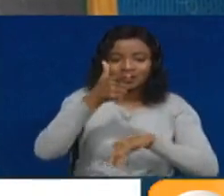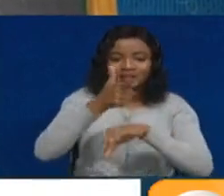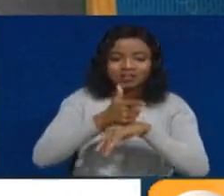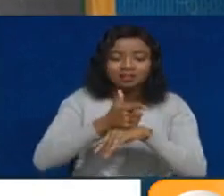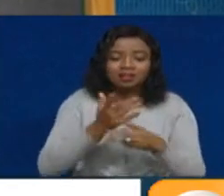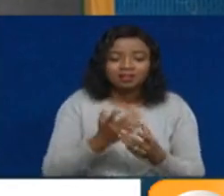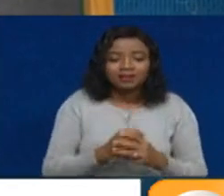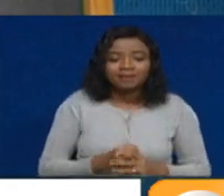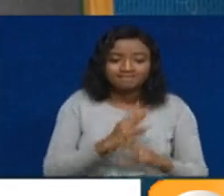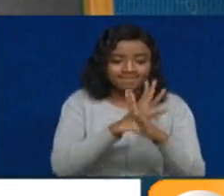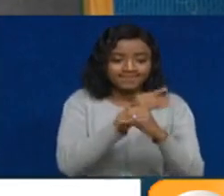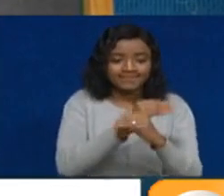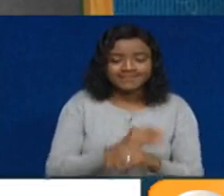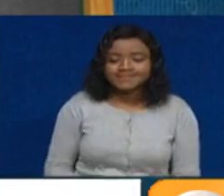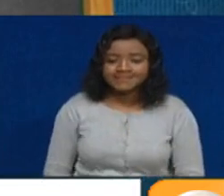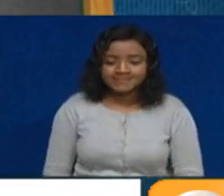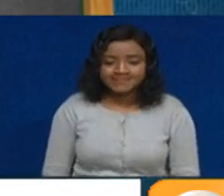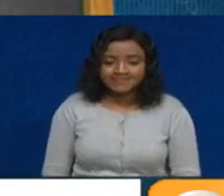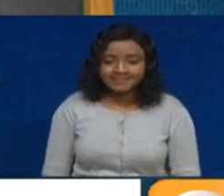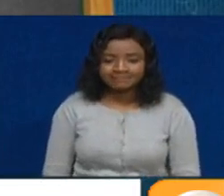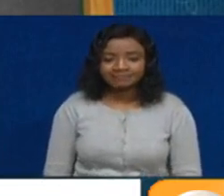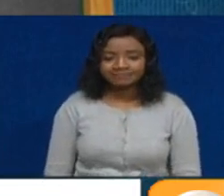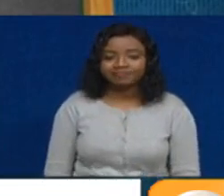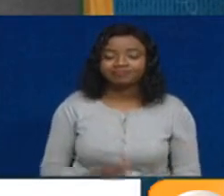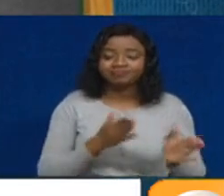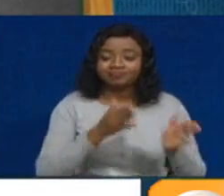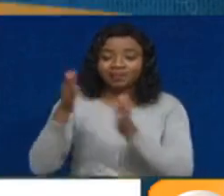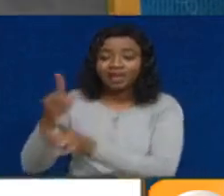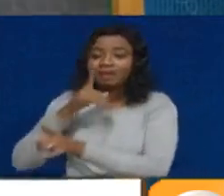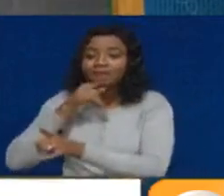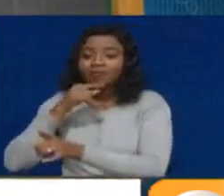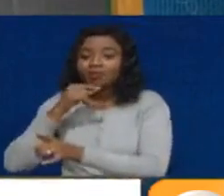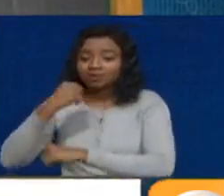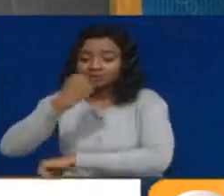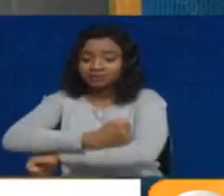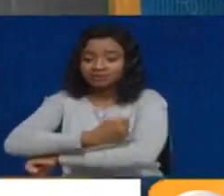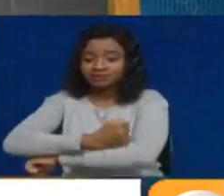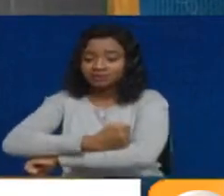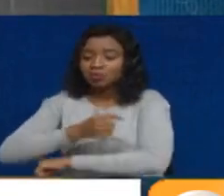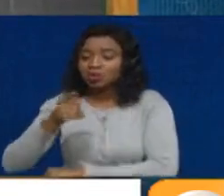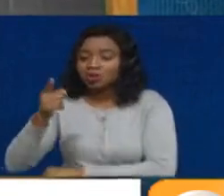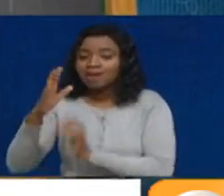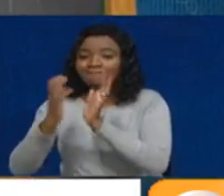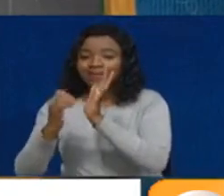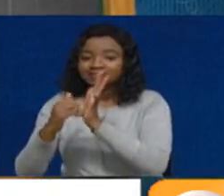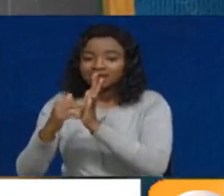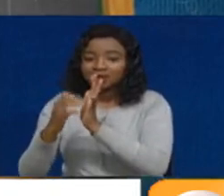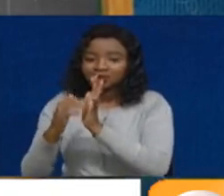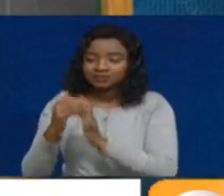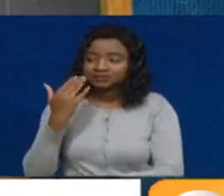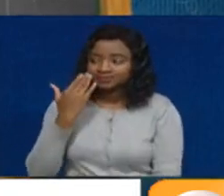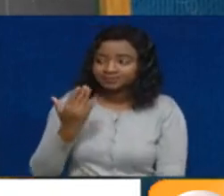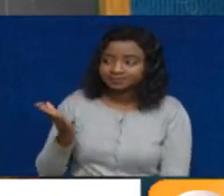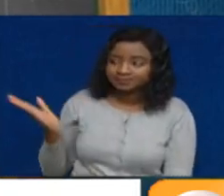Suguta Girls will be joining students at Alliance Girls High School for the lessons, while Isiolo Girls, Colin Davis Mixed,